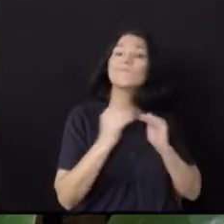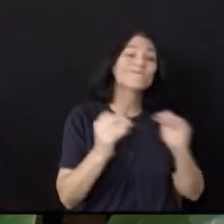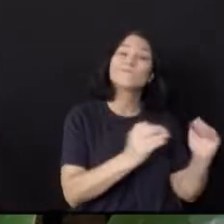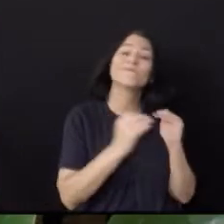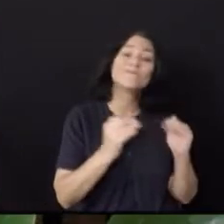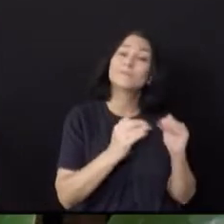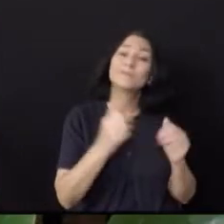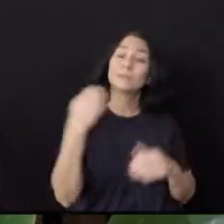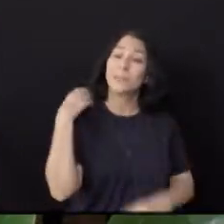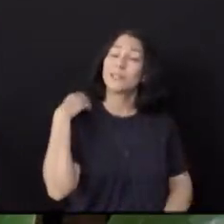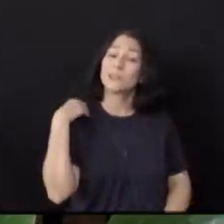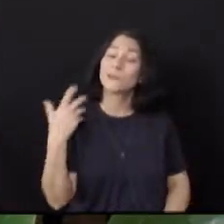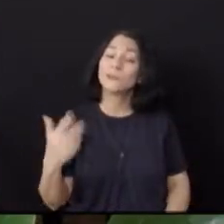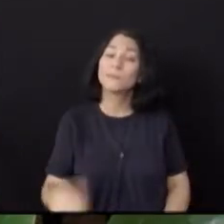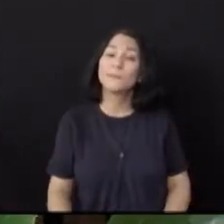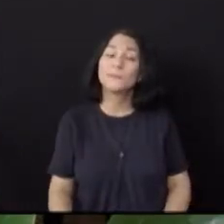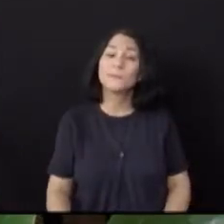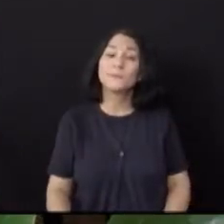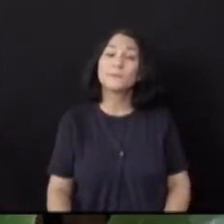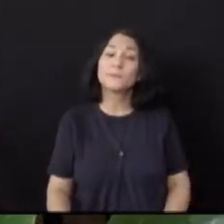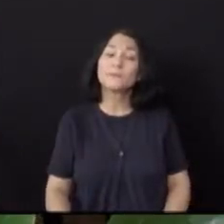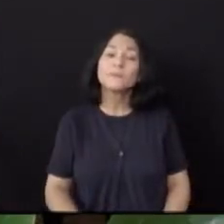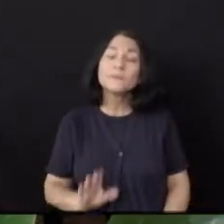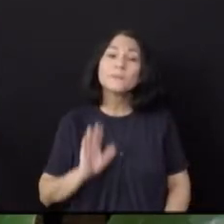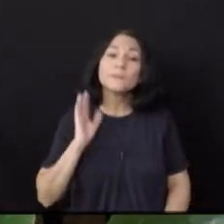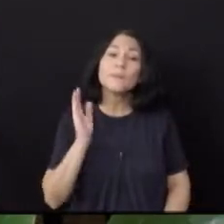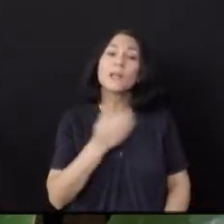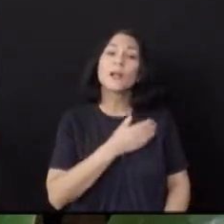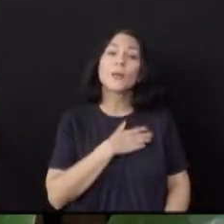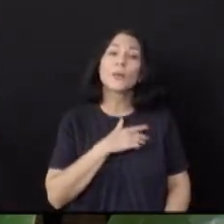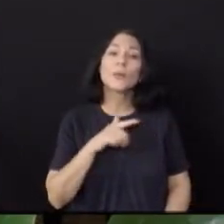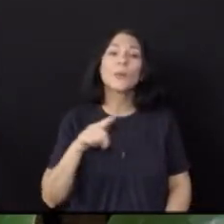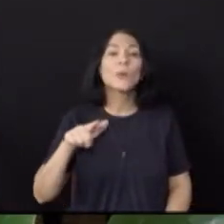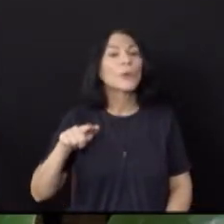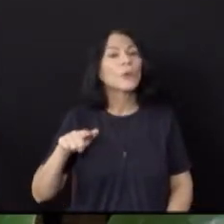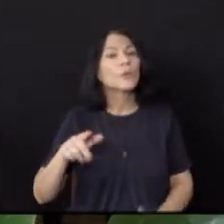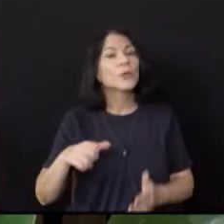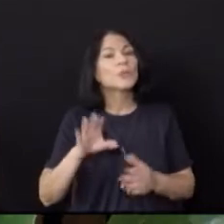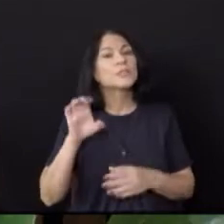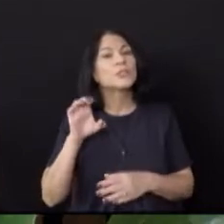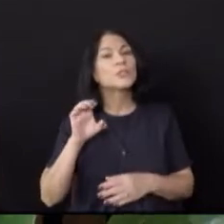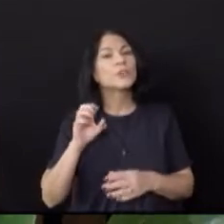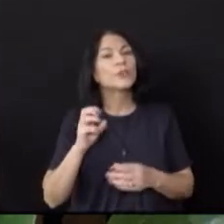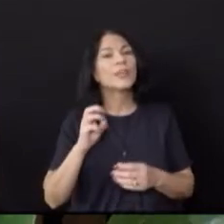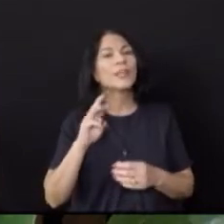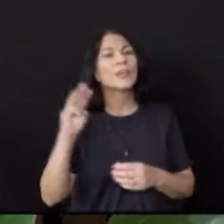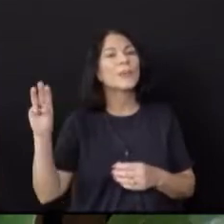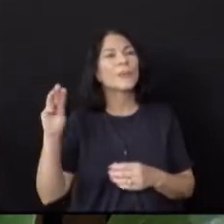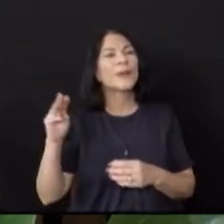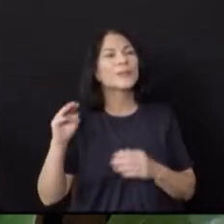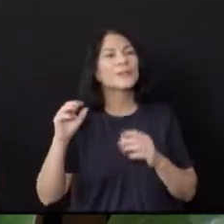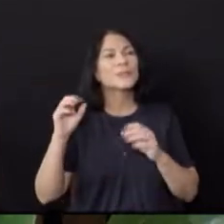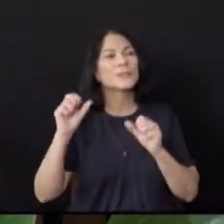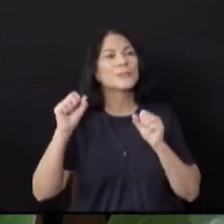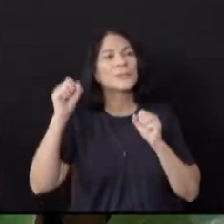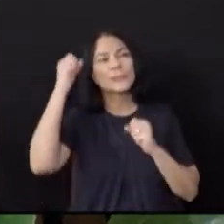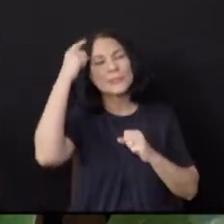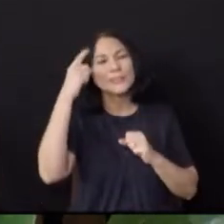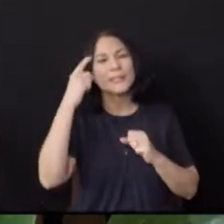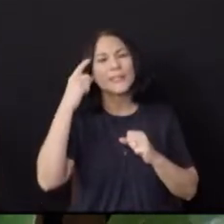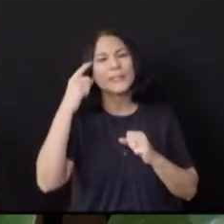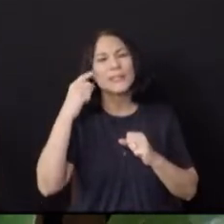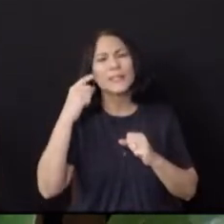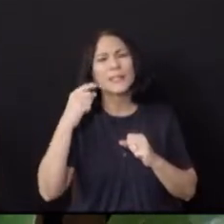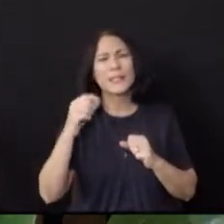Now, of course, to our 21st century Western sensibilities, we cannot fathom a world in which slavery